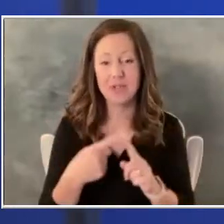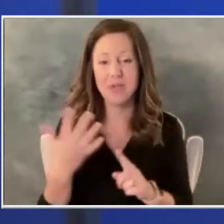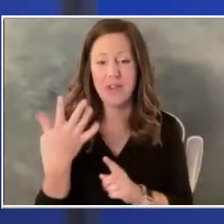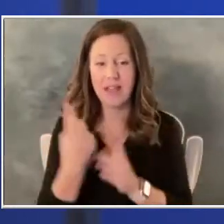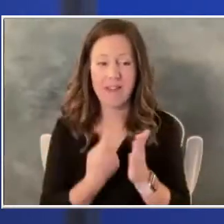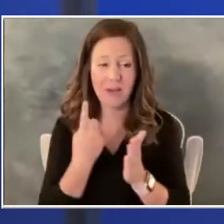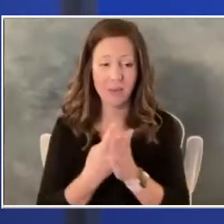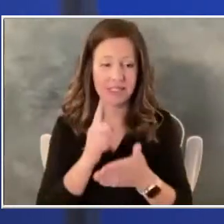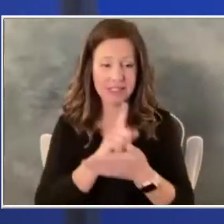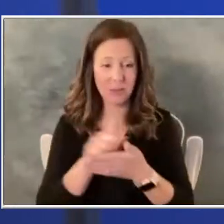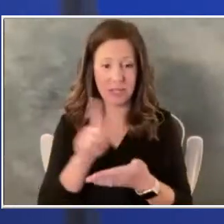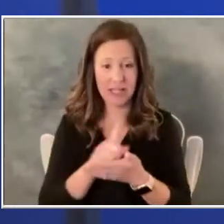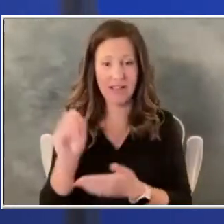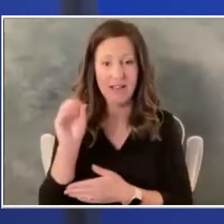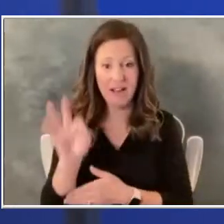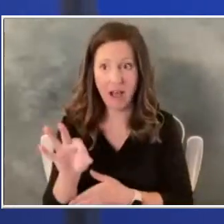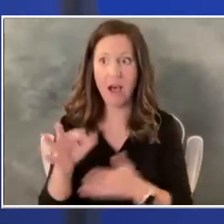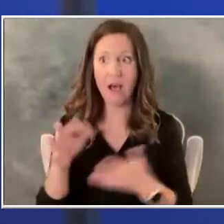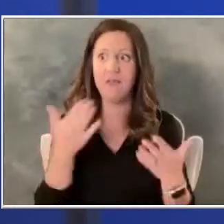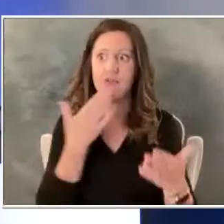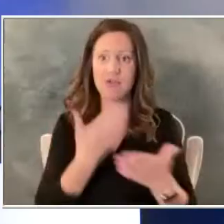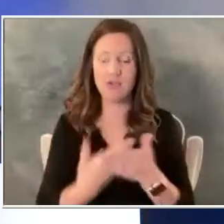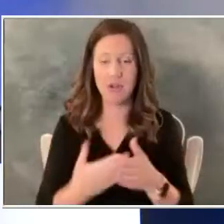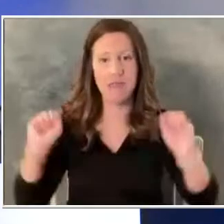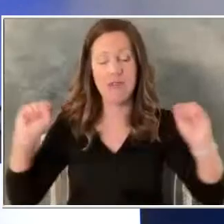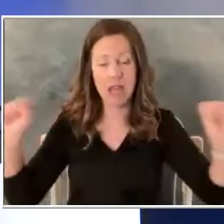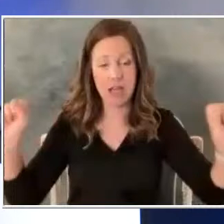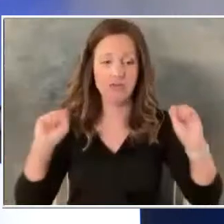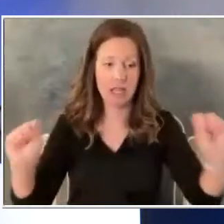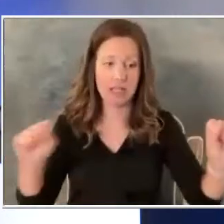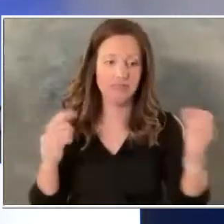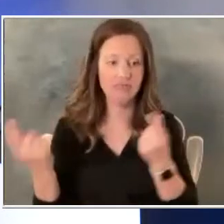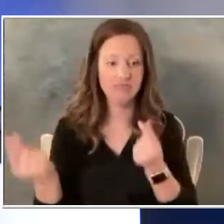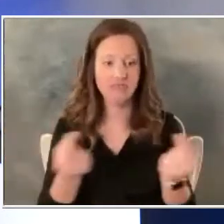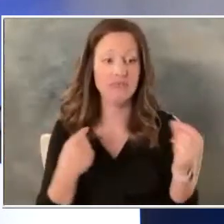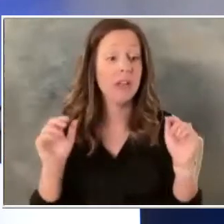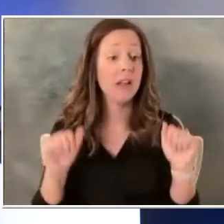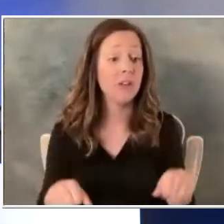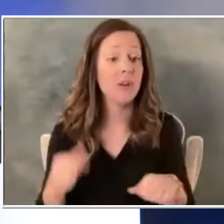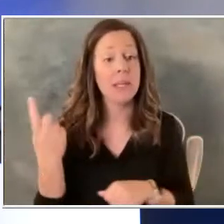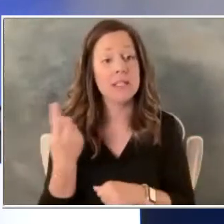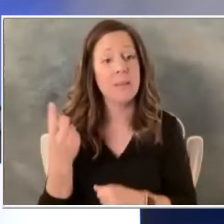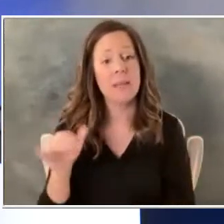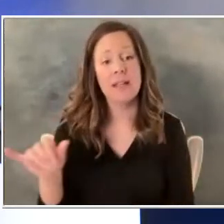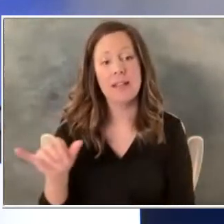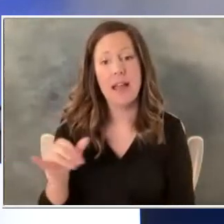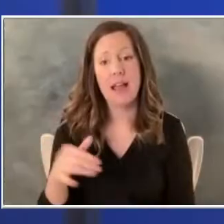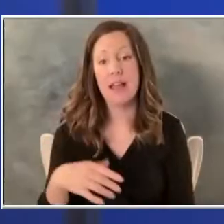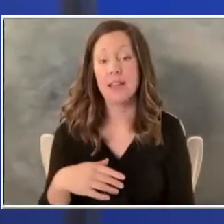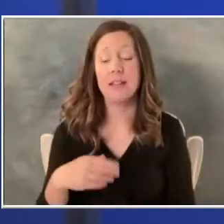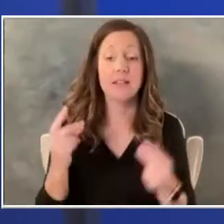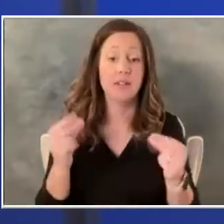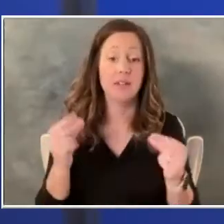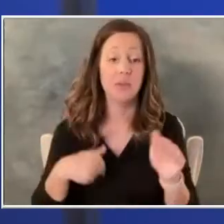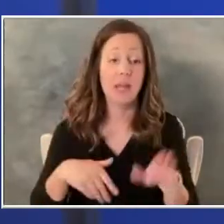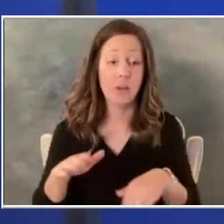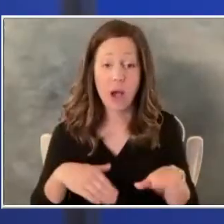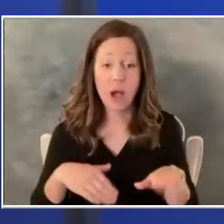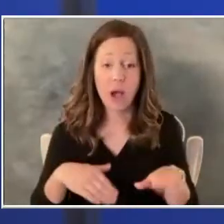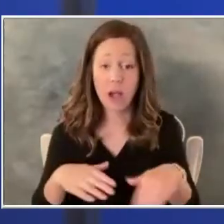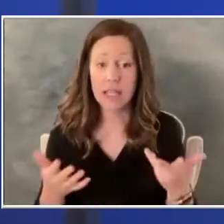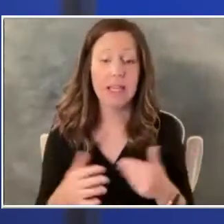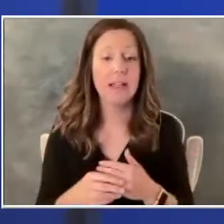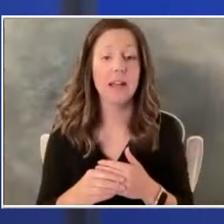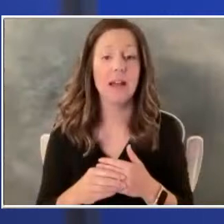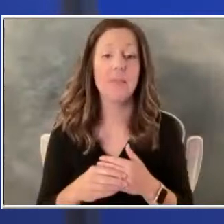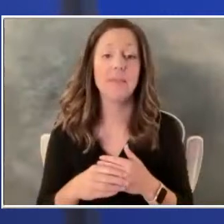of aerobic exercise. And that could be something as simple as fast walking. That's probably the most important